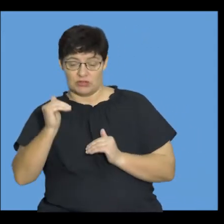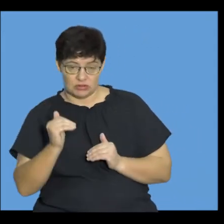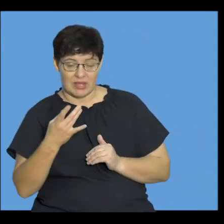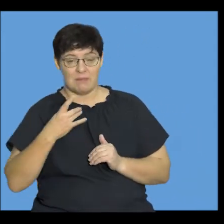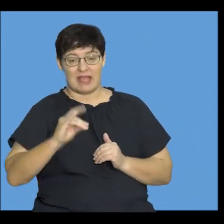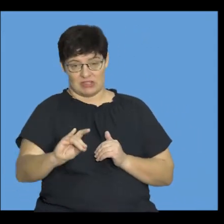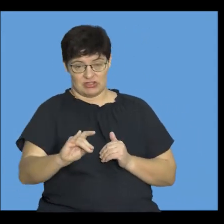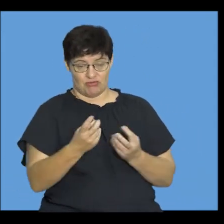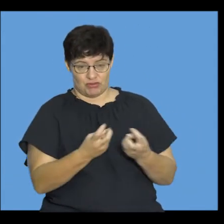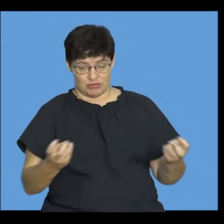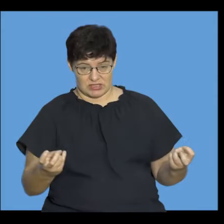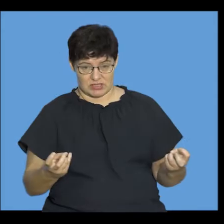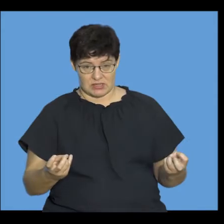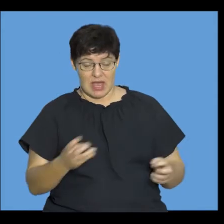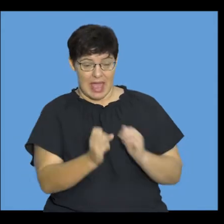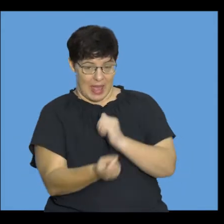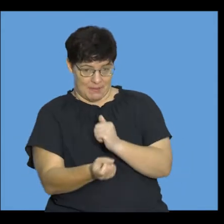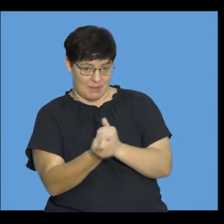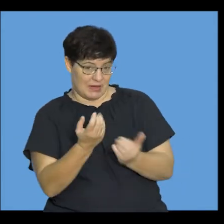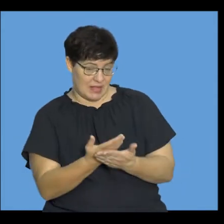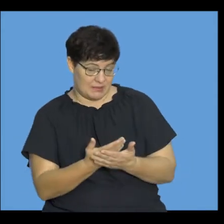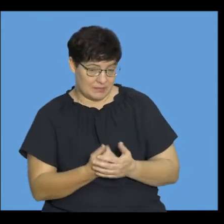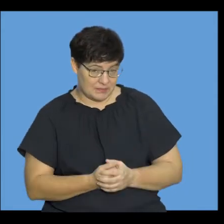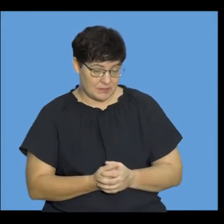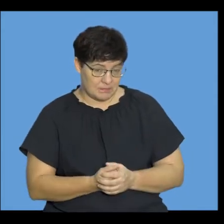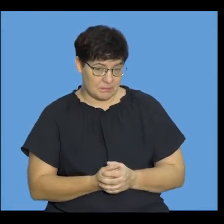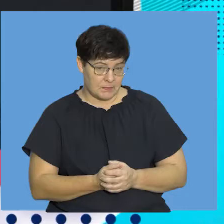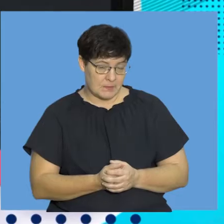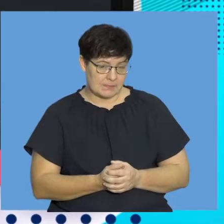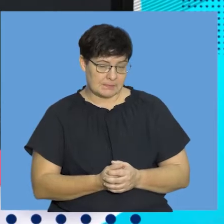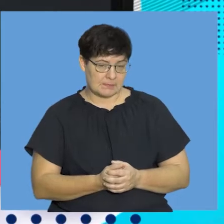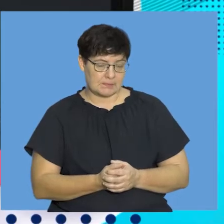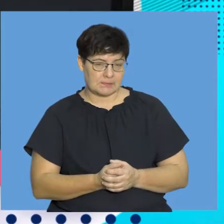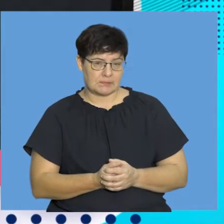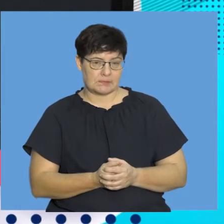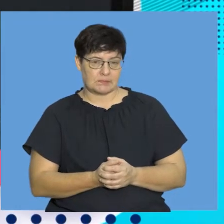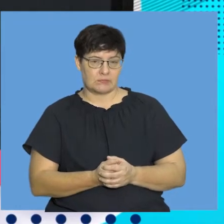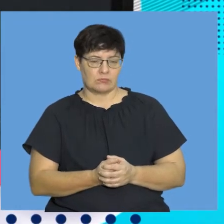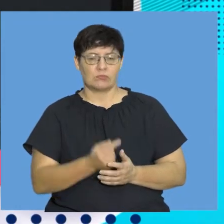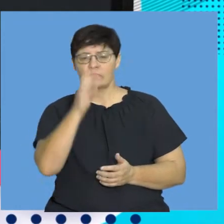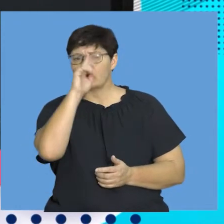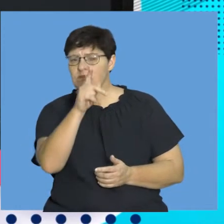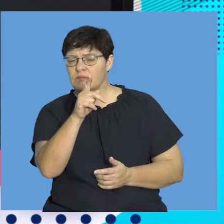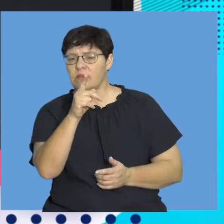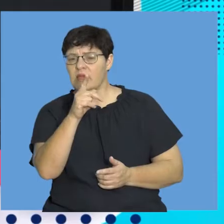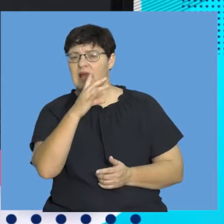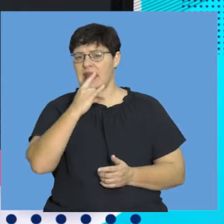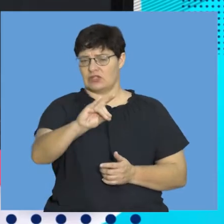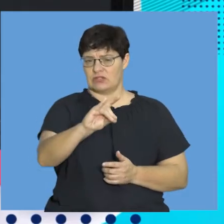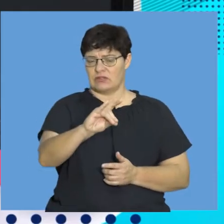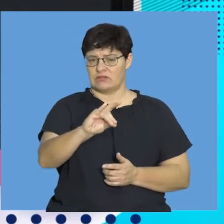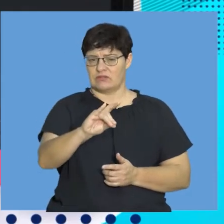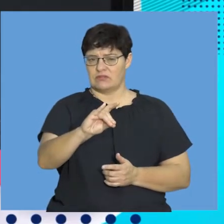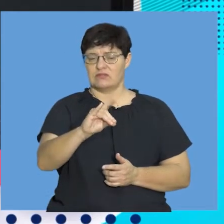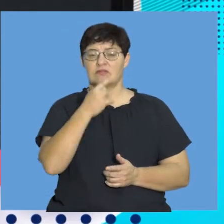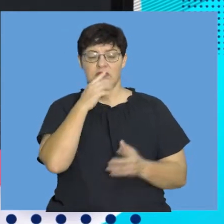surpluses of cash resources that could occur. Now remember this, we're talking cash. Very often